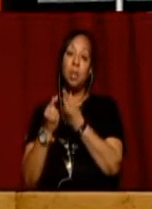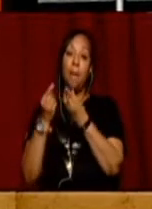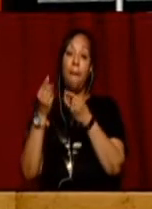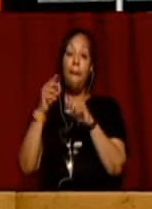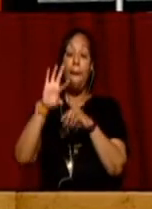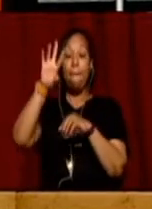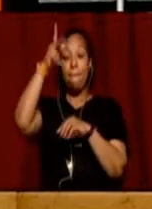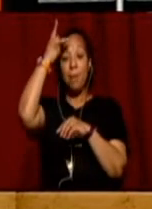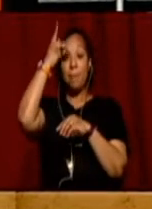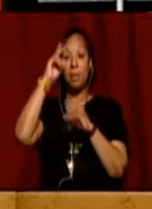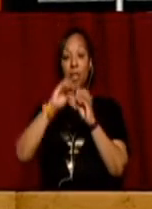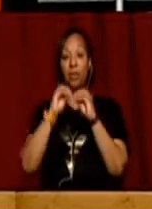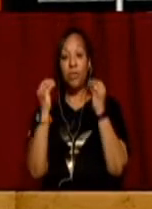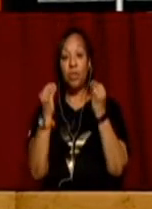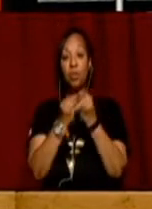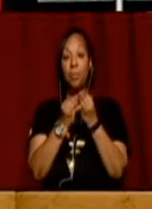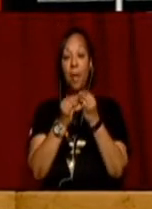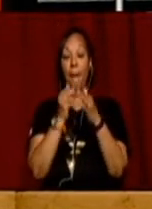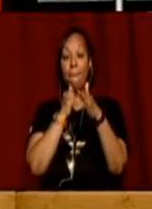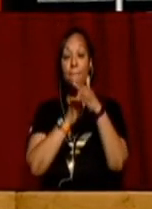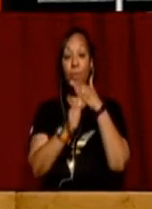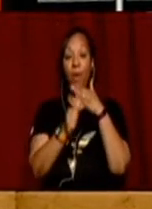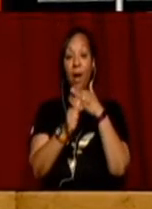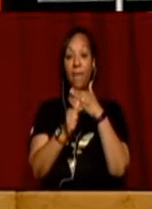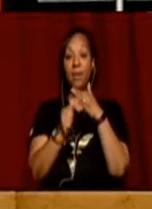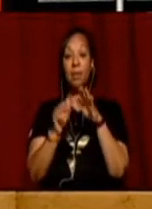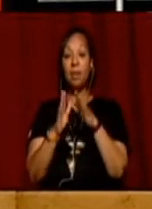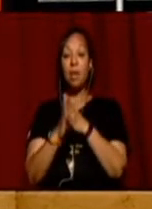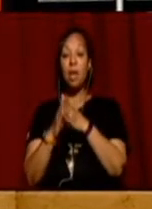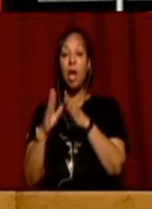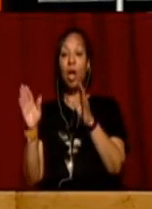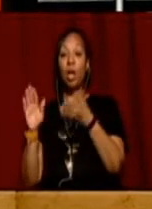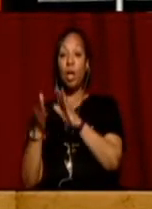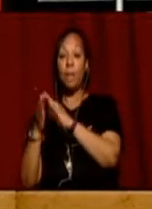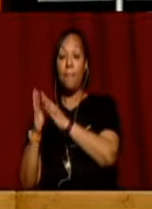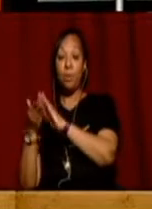officials, private business, commercial partners,